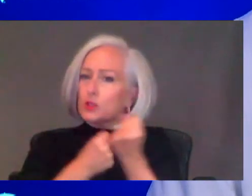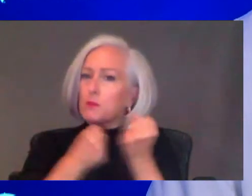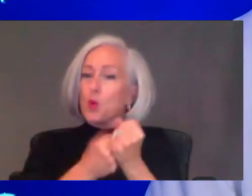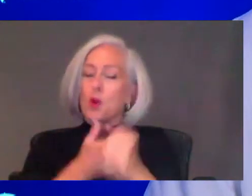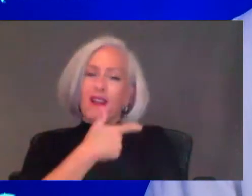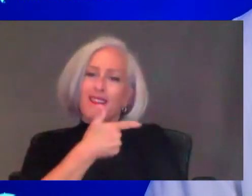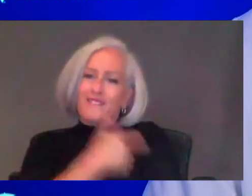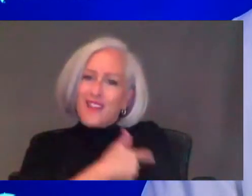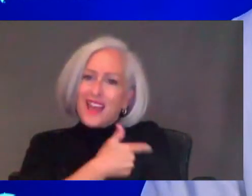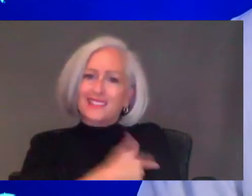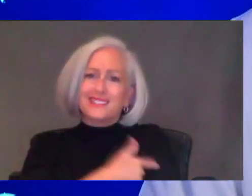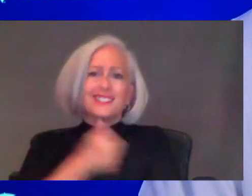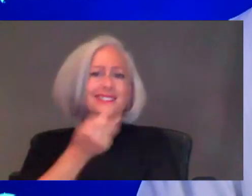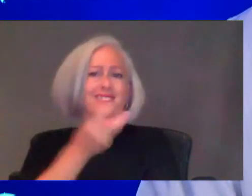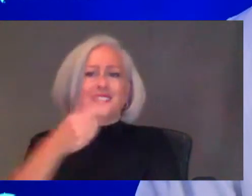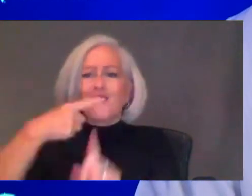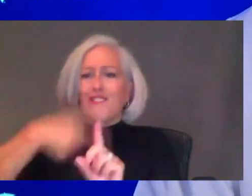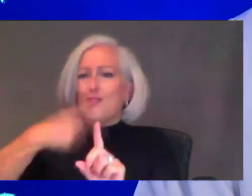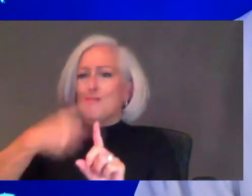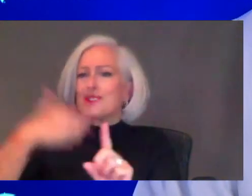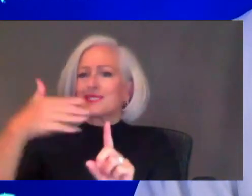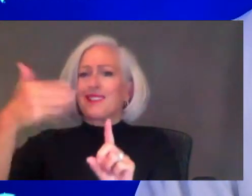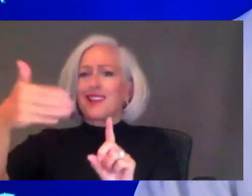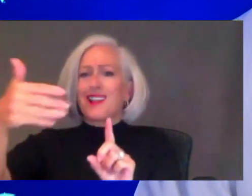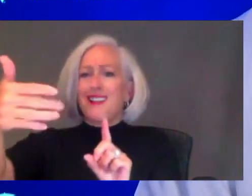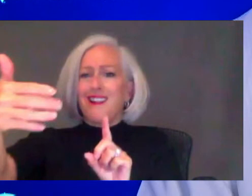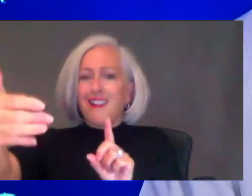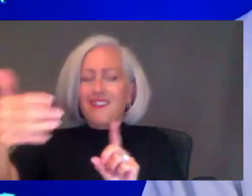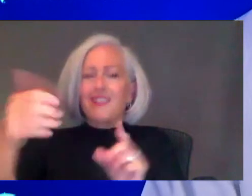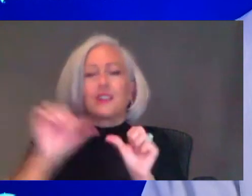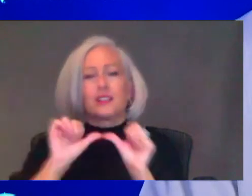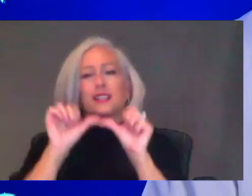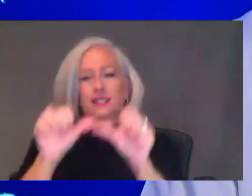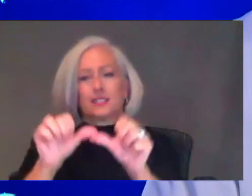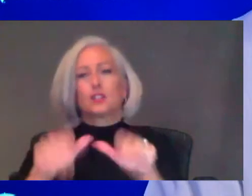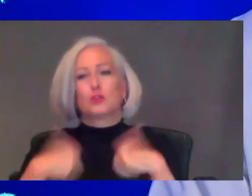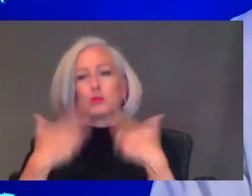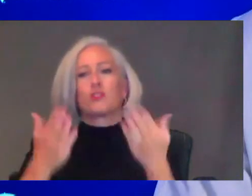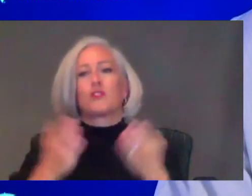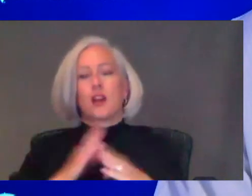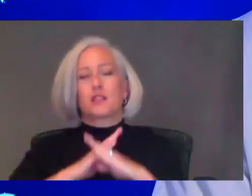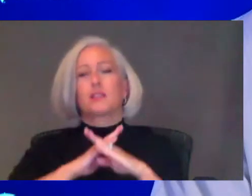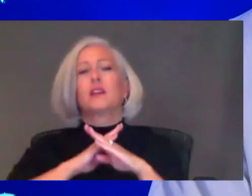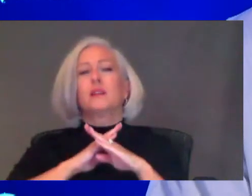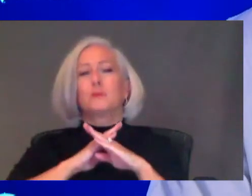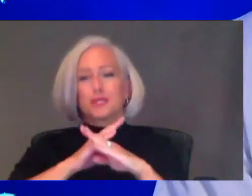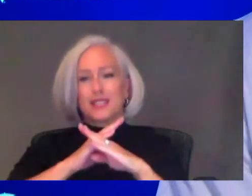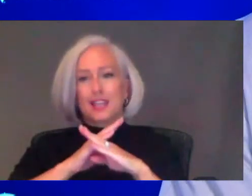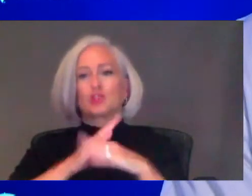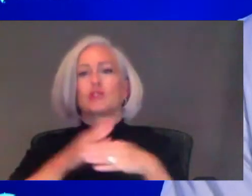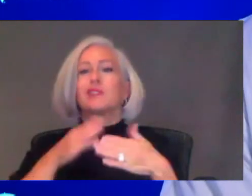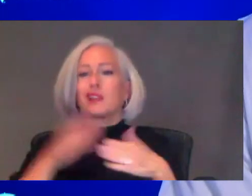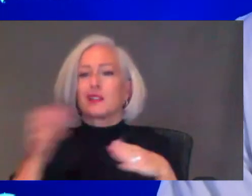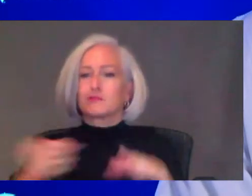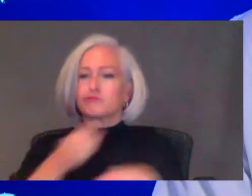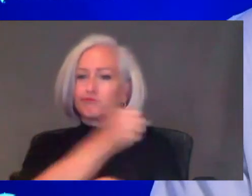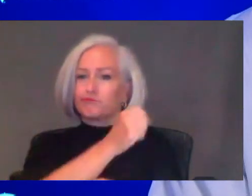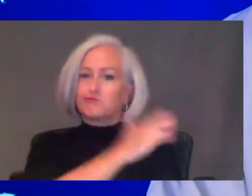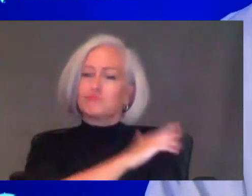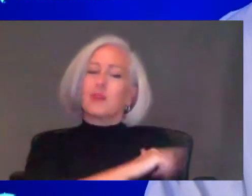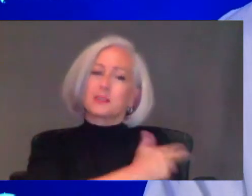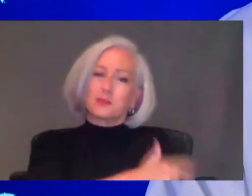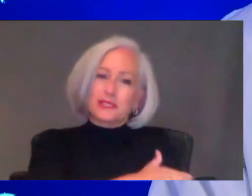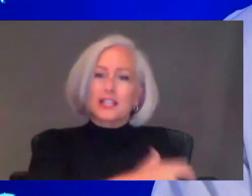boosters, and reflect on this too, because you take care of a lot of immunocompromised patients, the question on boosters is, who should get it when, and I